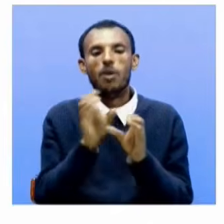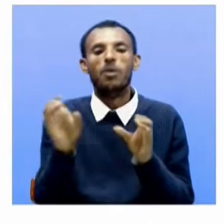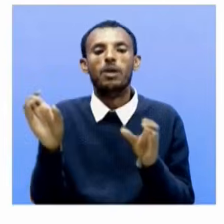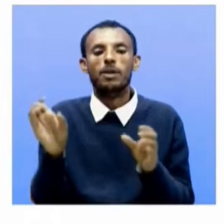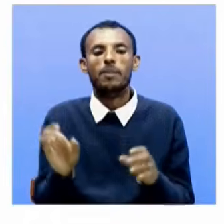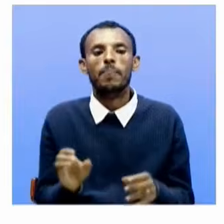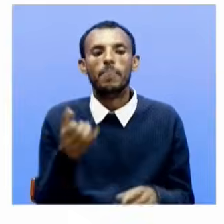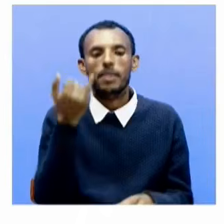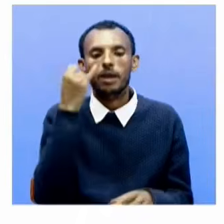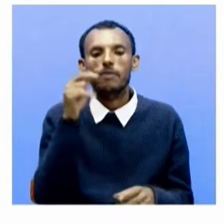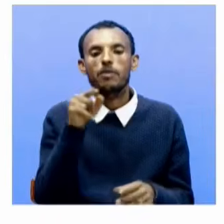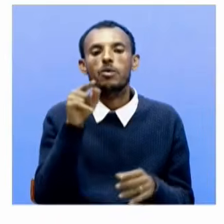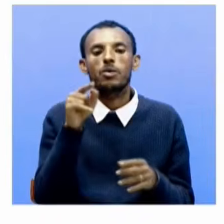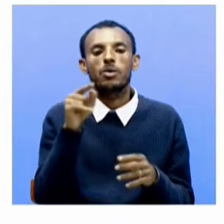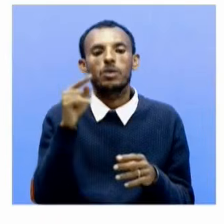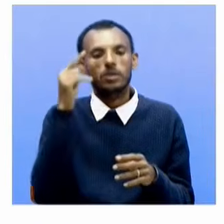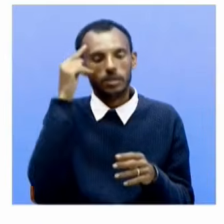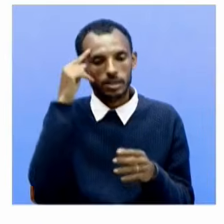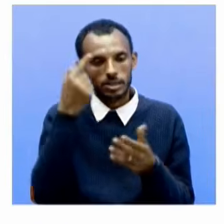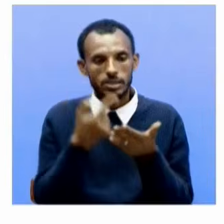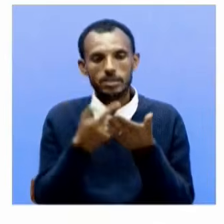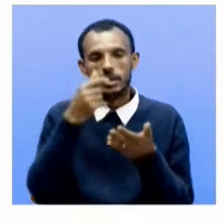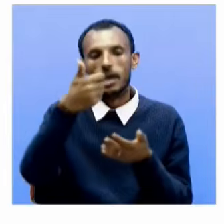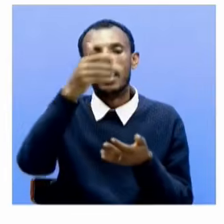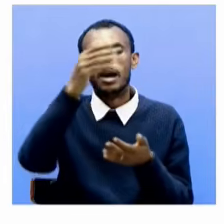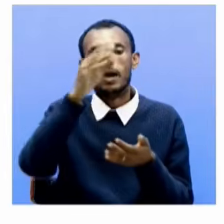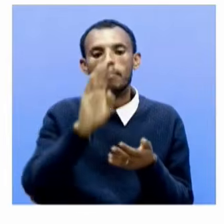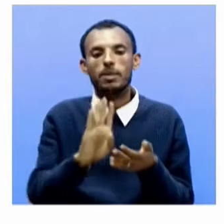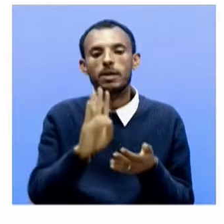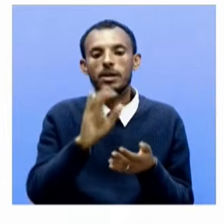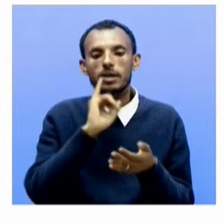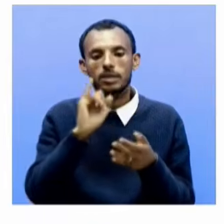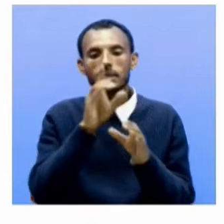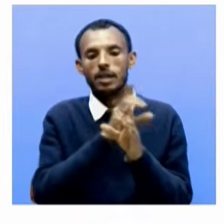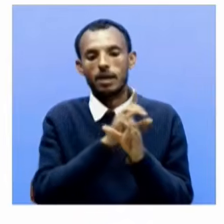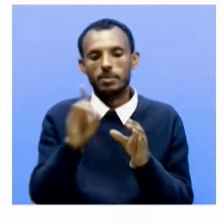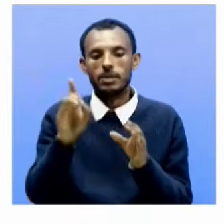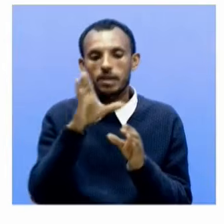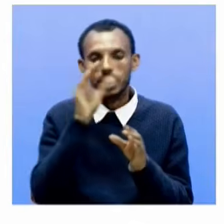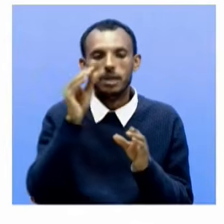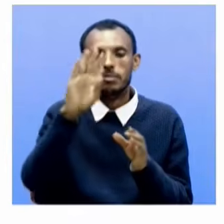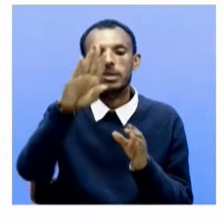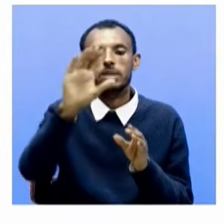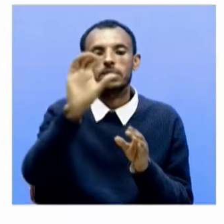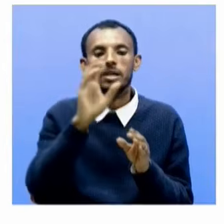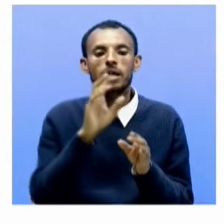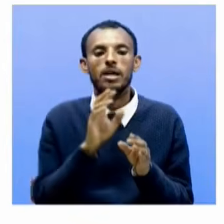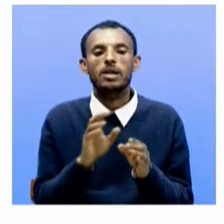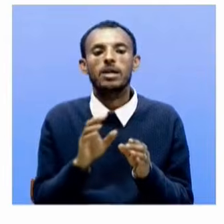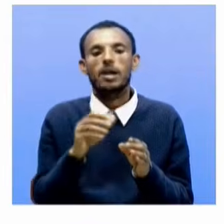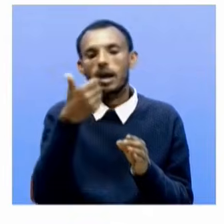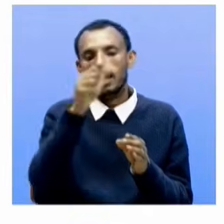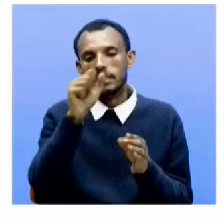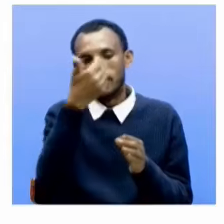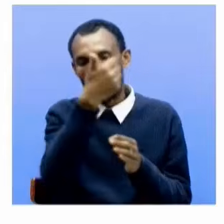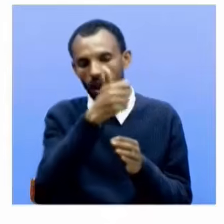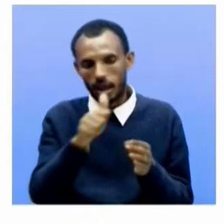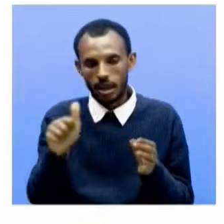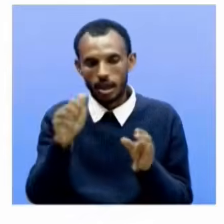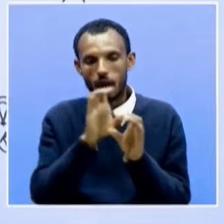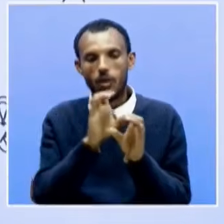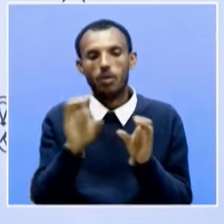Okay, if you consider this AB as a diameter and BC as any